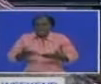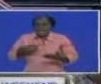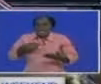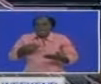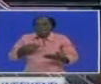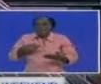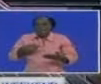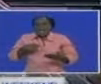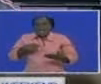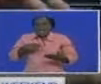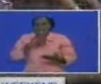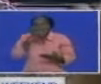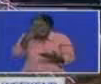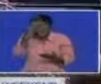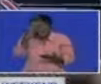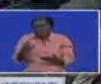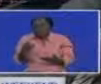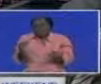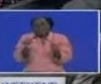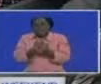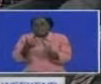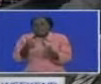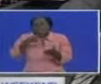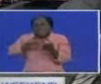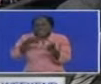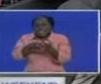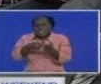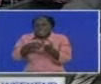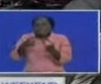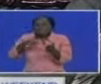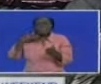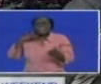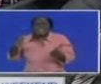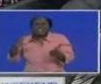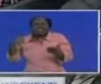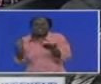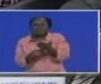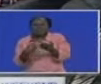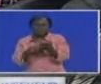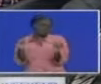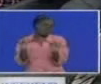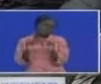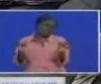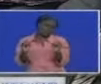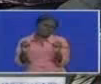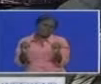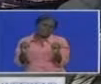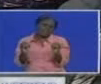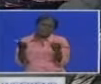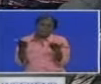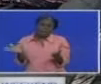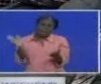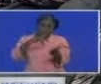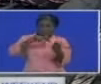that is not willing to work with us. But that does not mean that we hate people who are white or people who come from those countries. And therefore, going to the point of